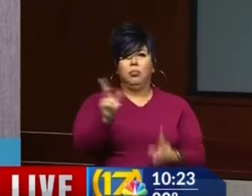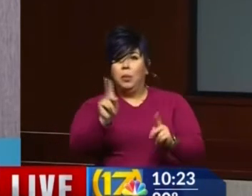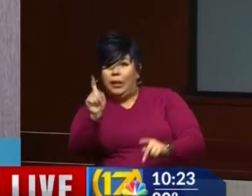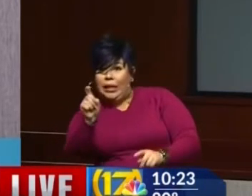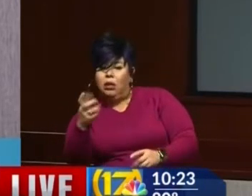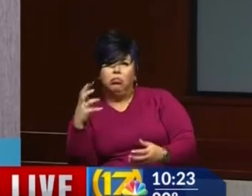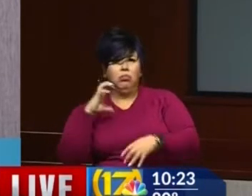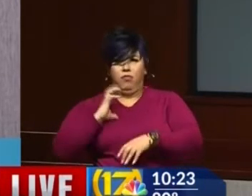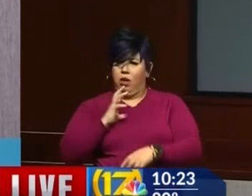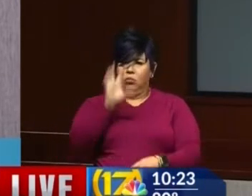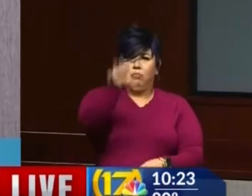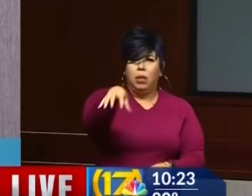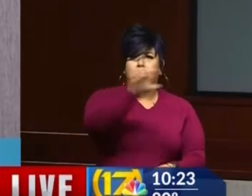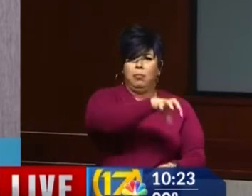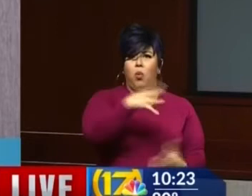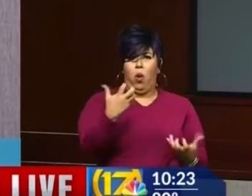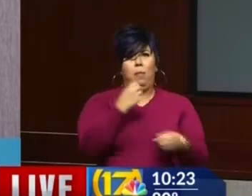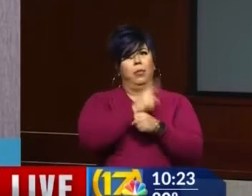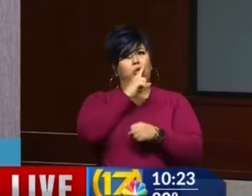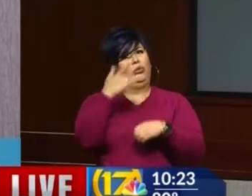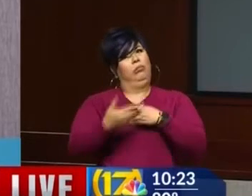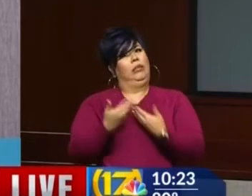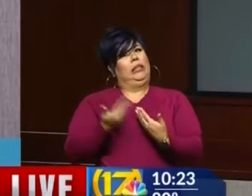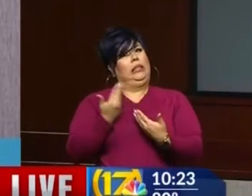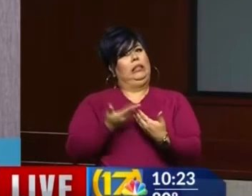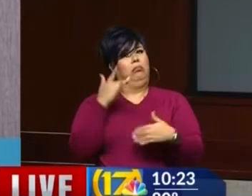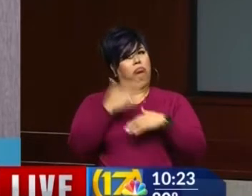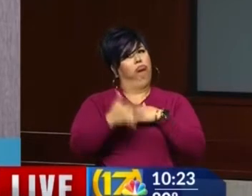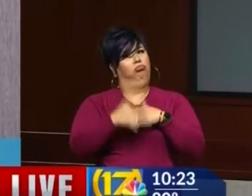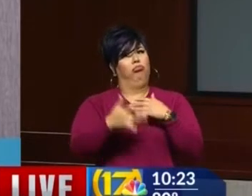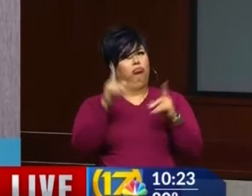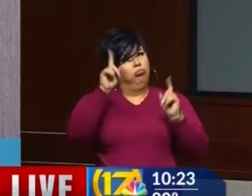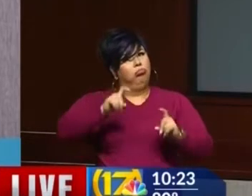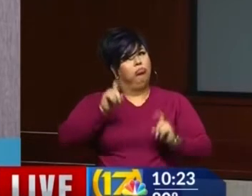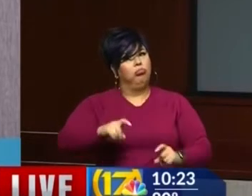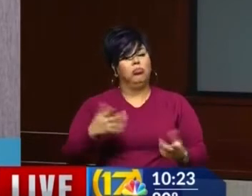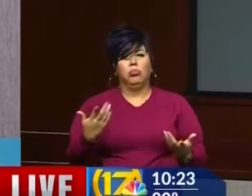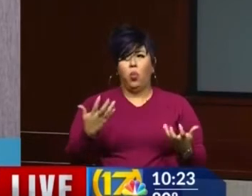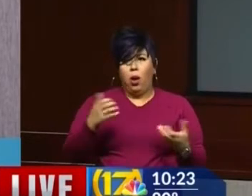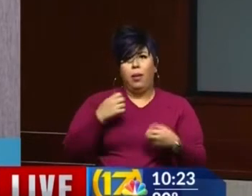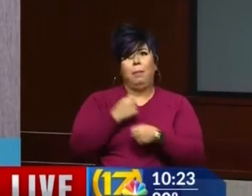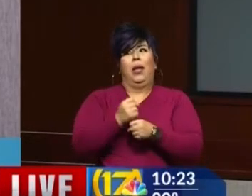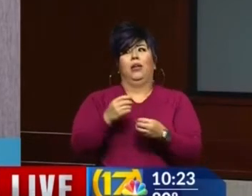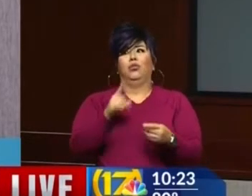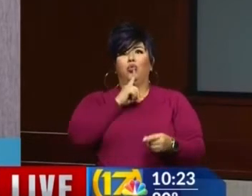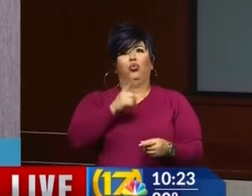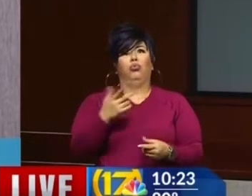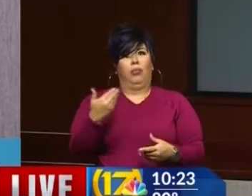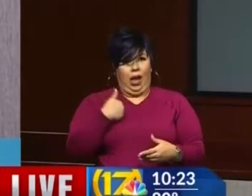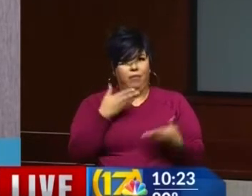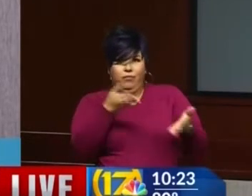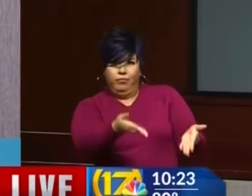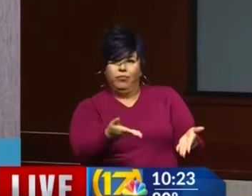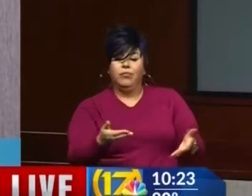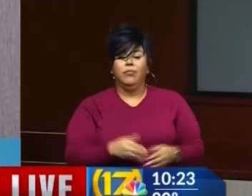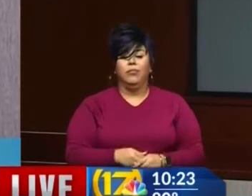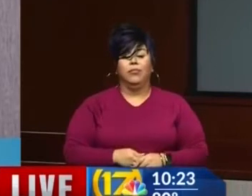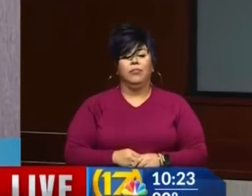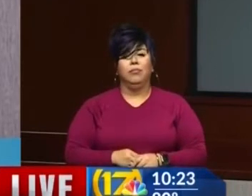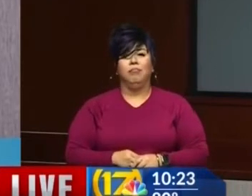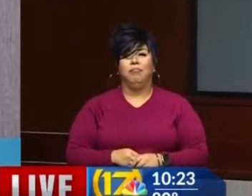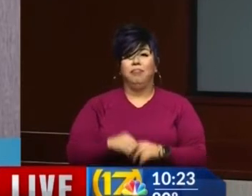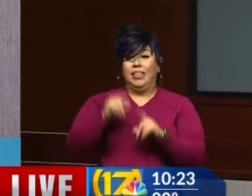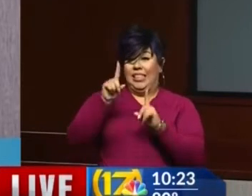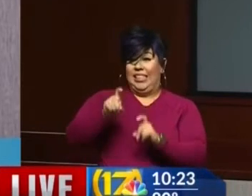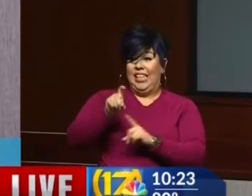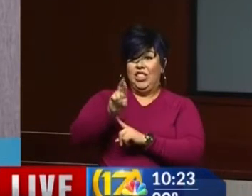optimize people's ability to go and get tested in an easy way so that it's done easily. Testing